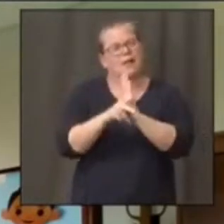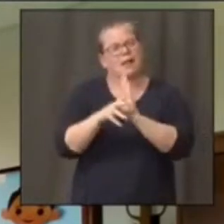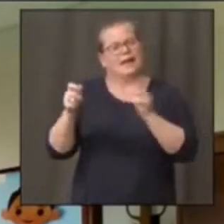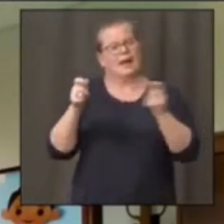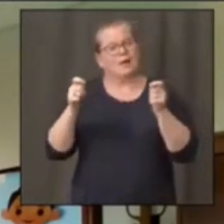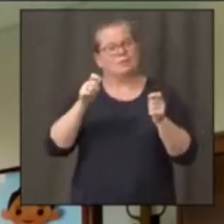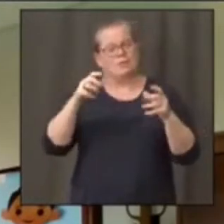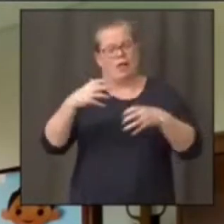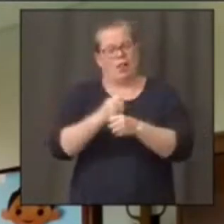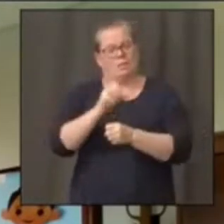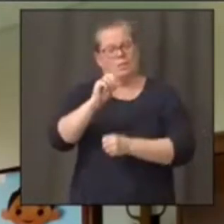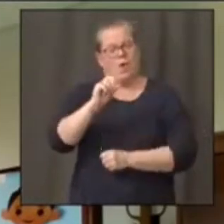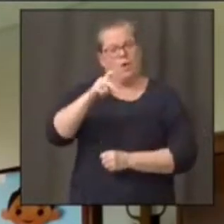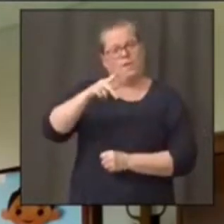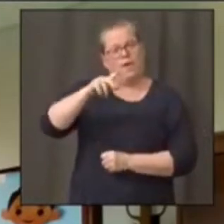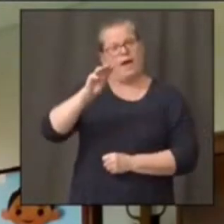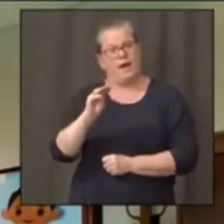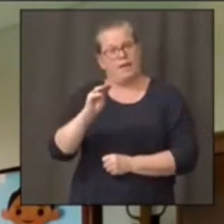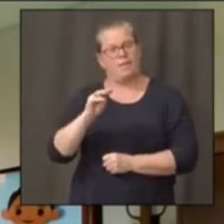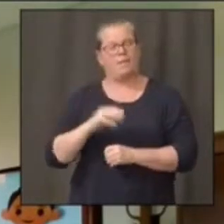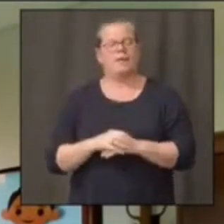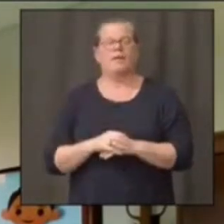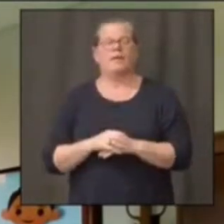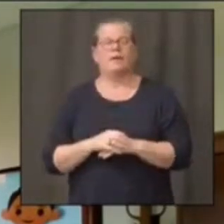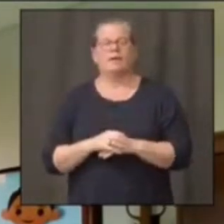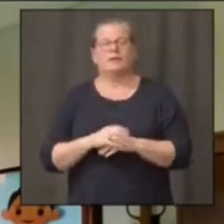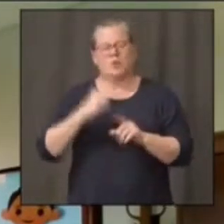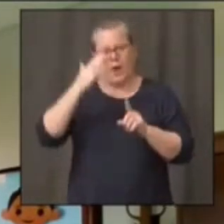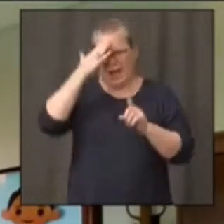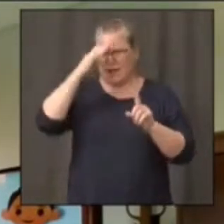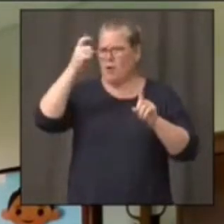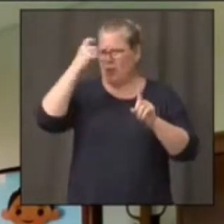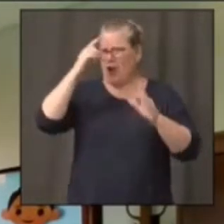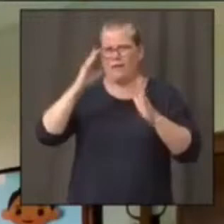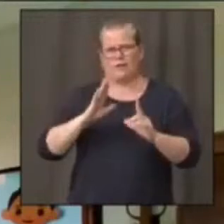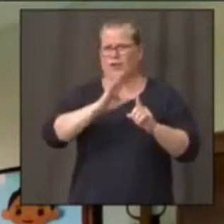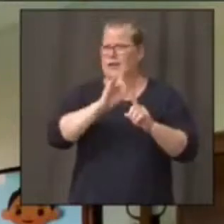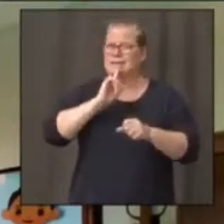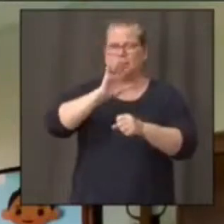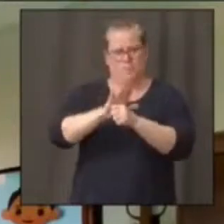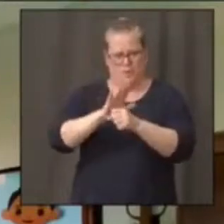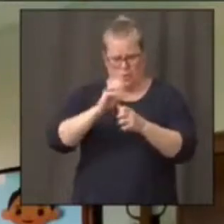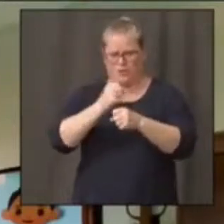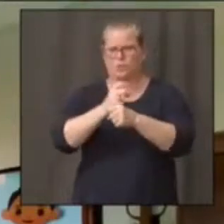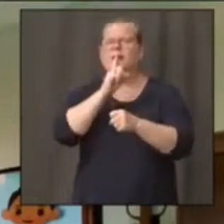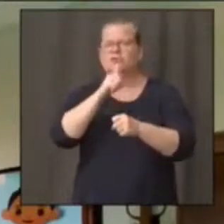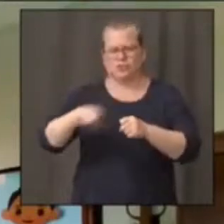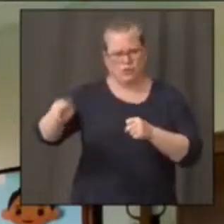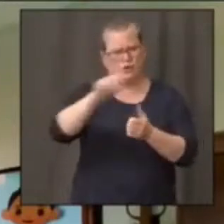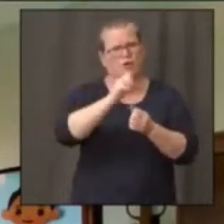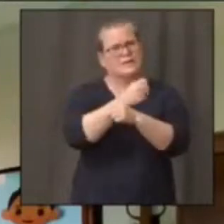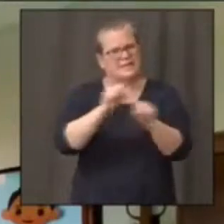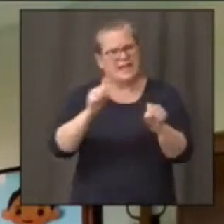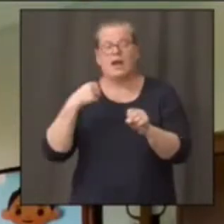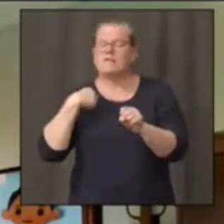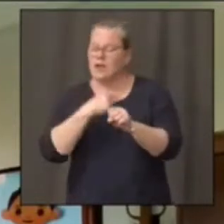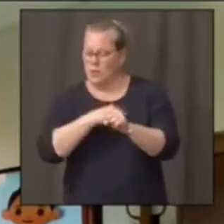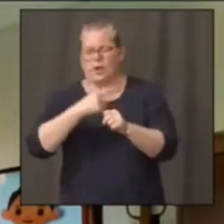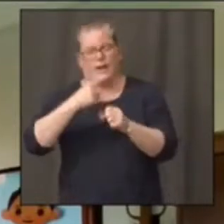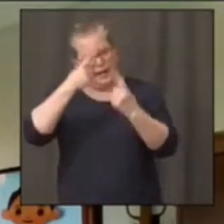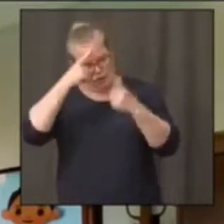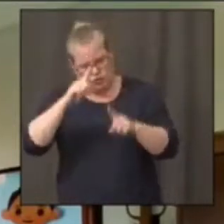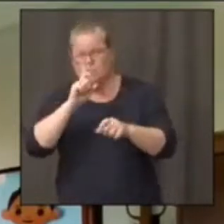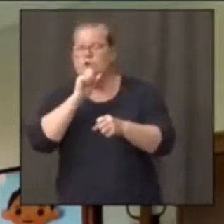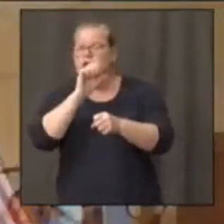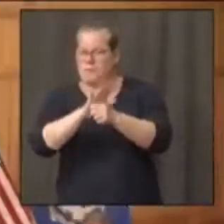communicated to the governor, because I know the governor is committed also to making this work safely, and we're committed as well. Thank you, Governor.